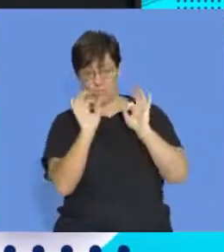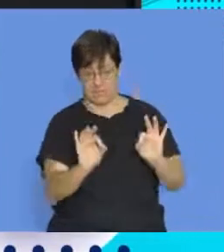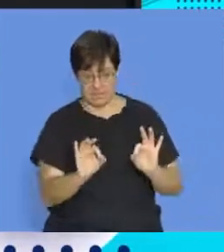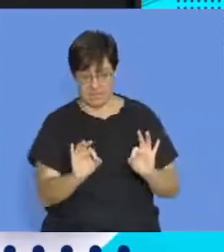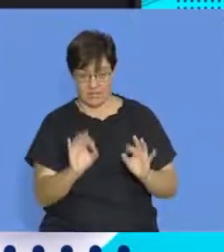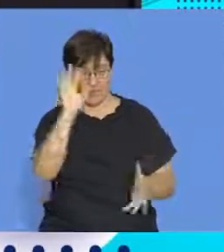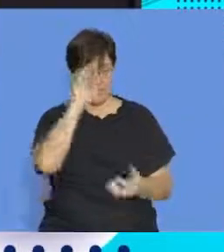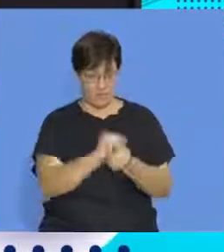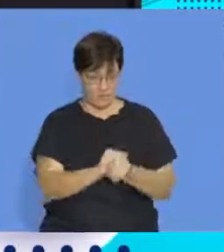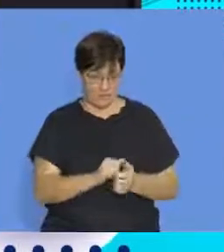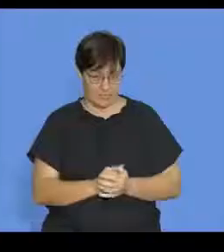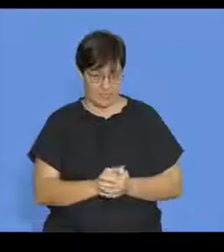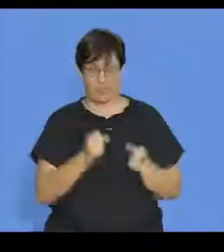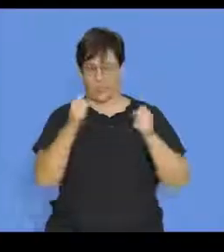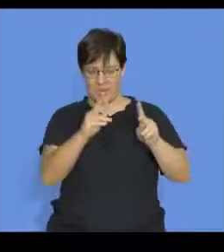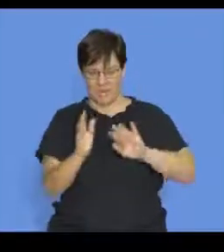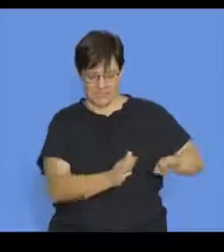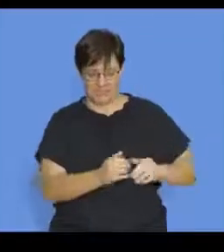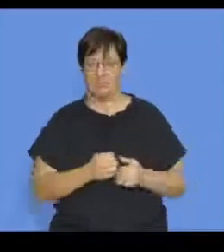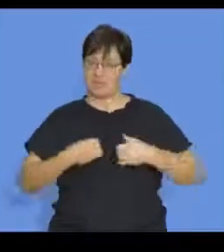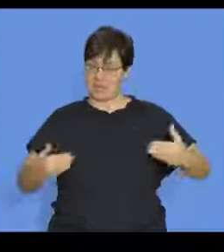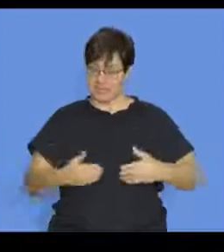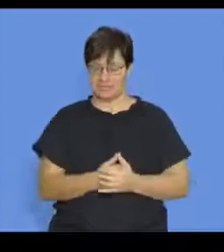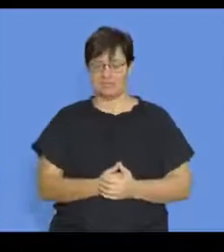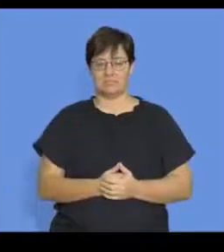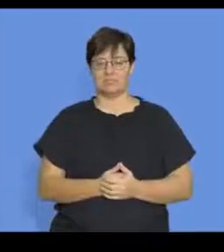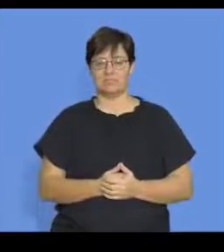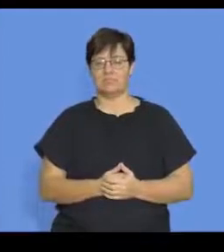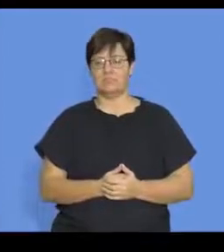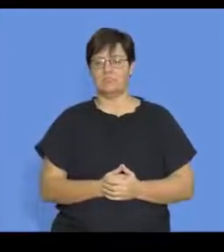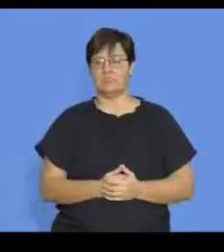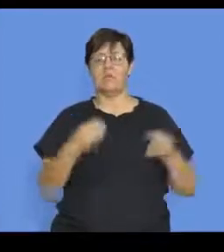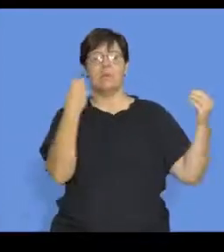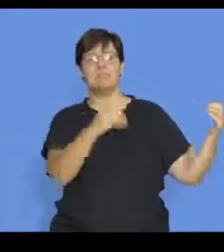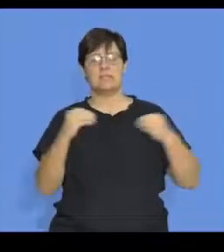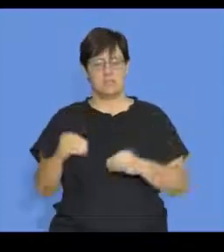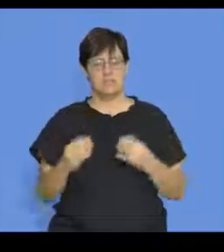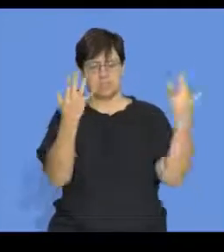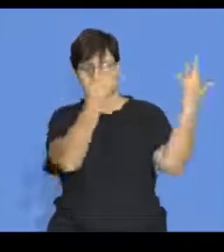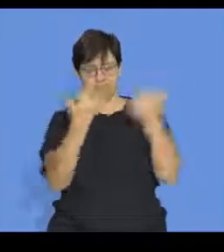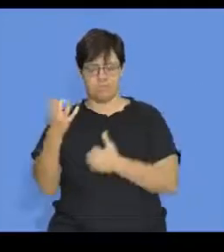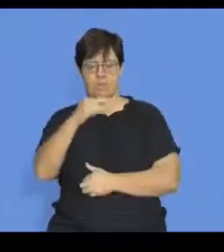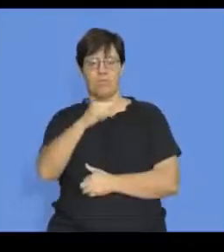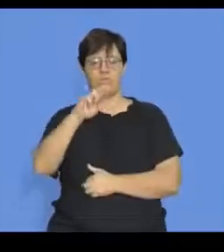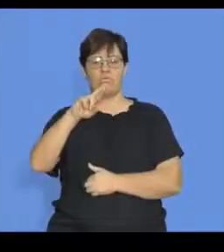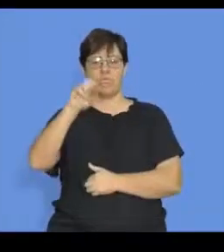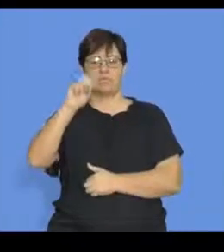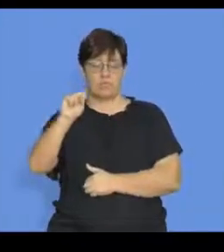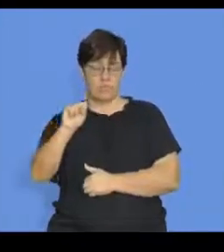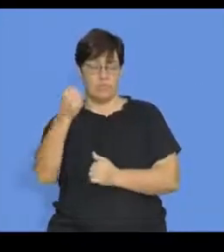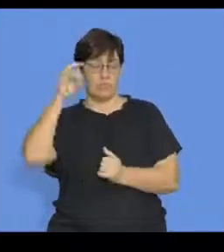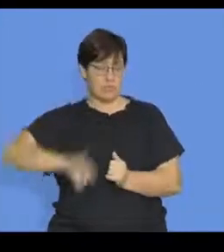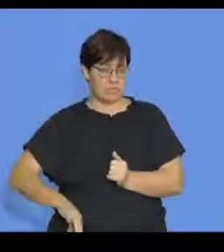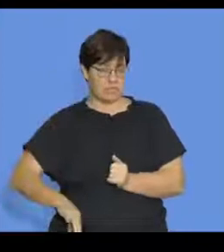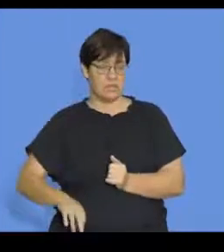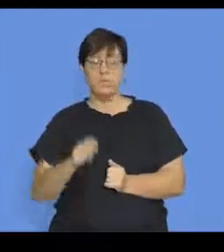to the summary. Right, let's begin. The business calculates their gross profit using a